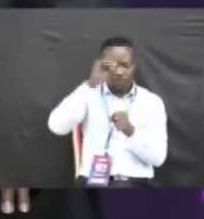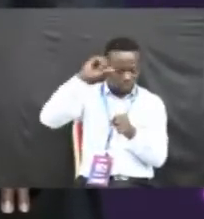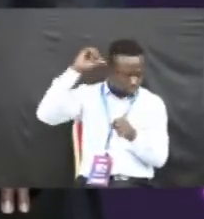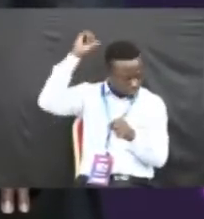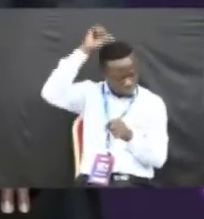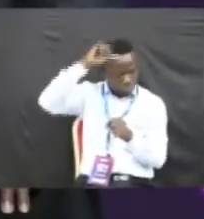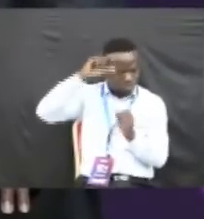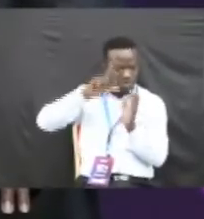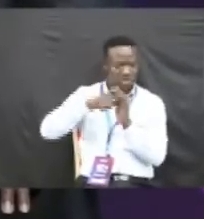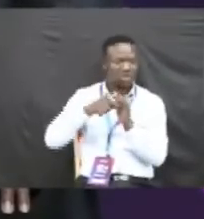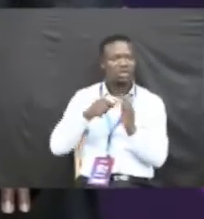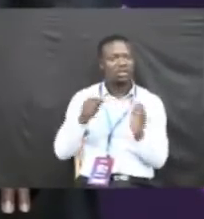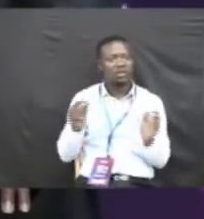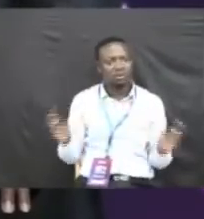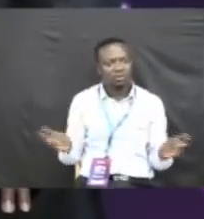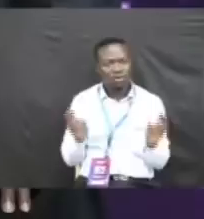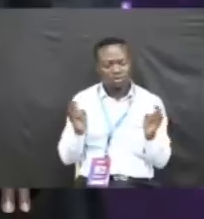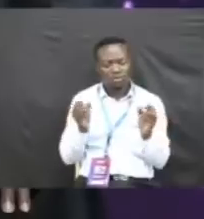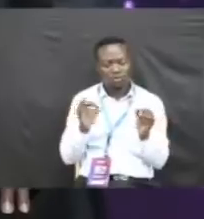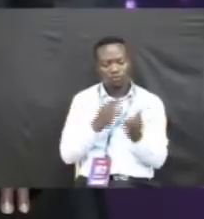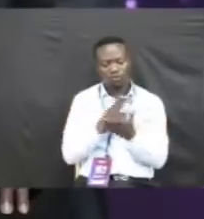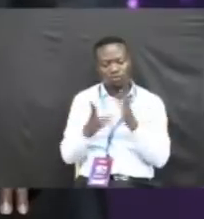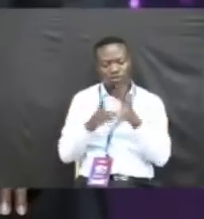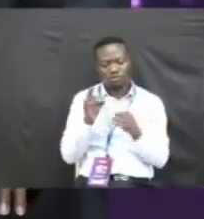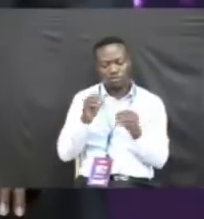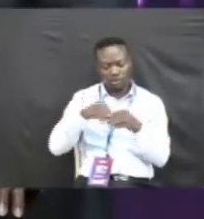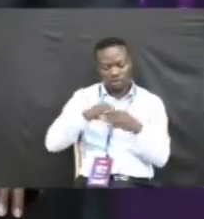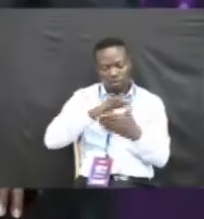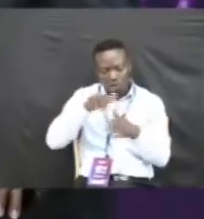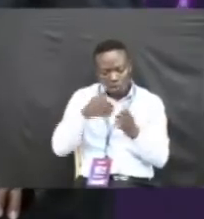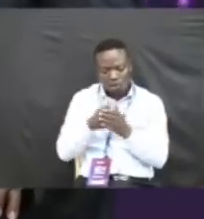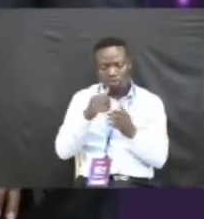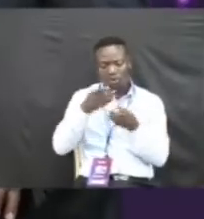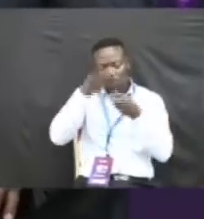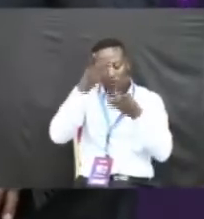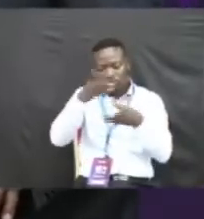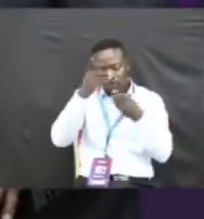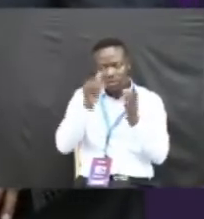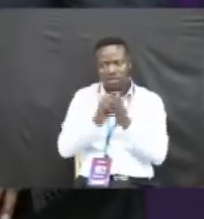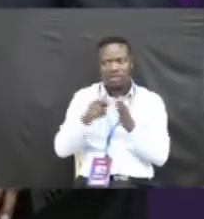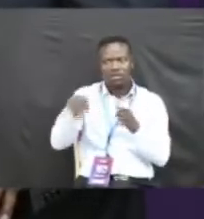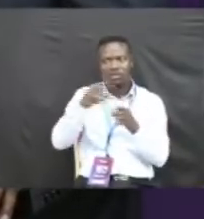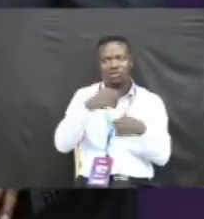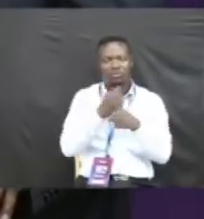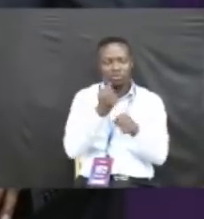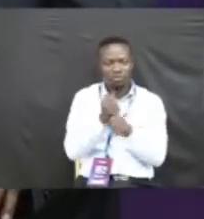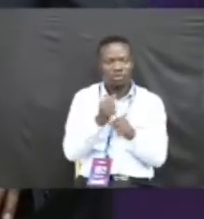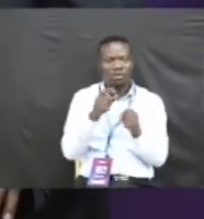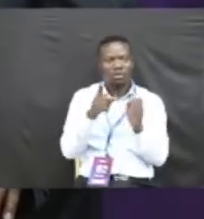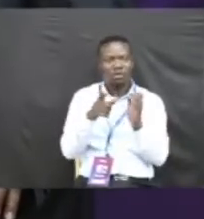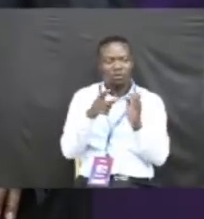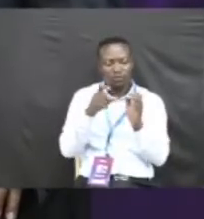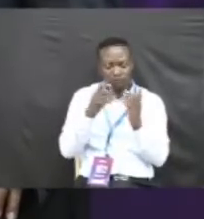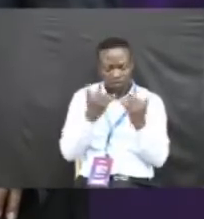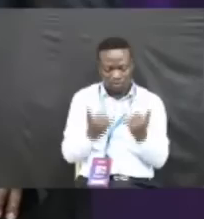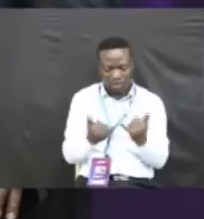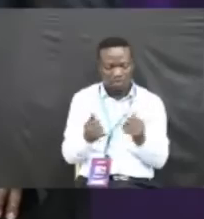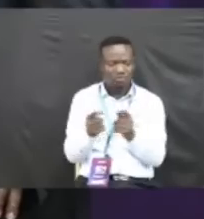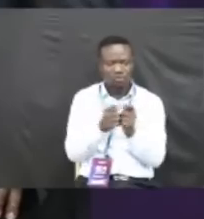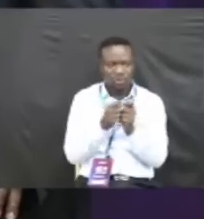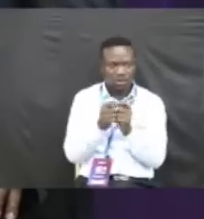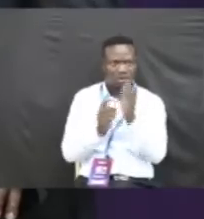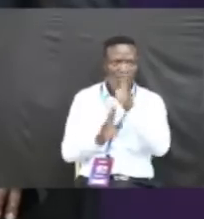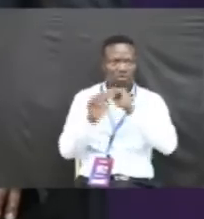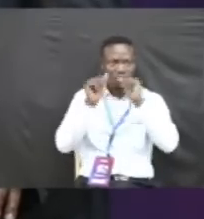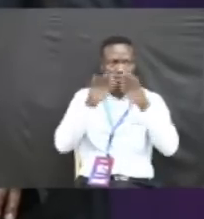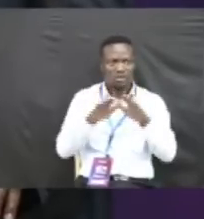inspiration of the Holy Spirit upon every decision and moment of this time together.